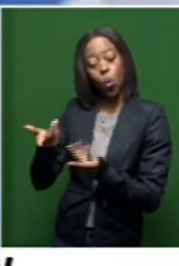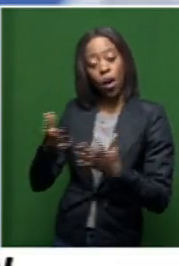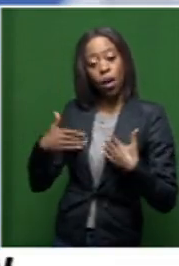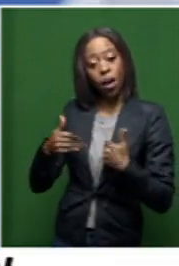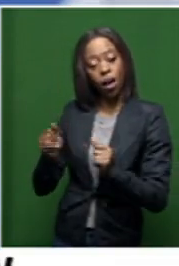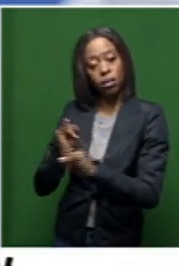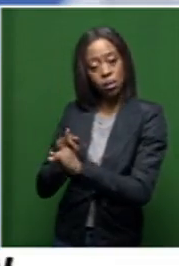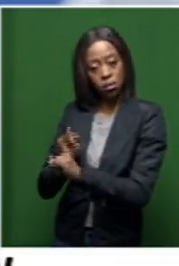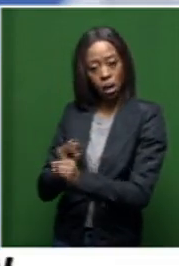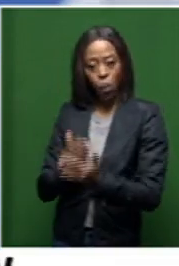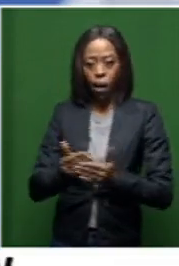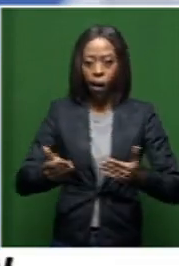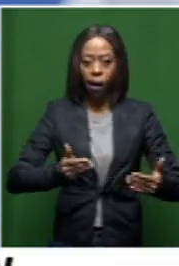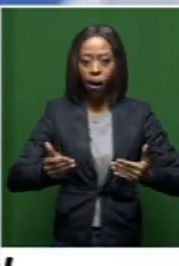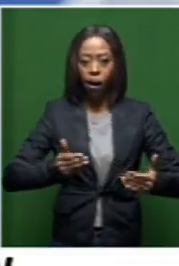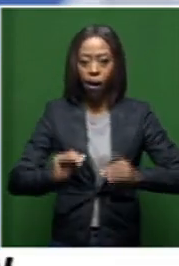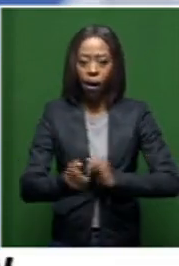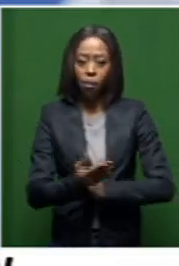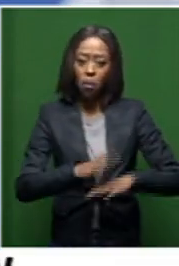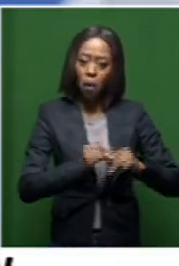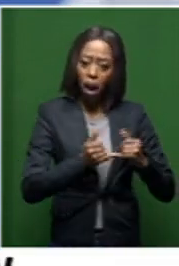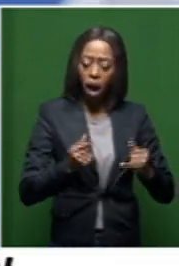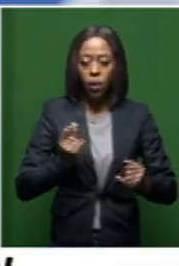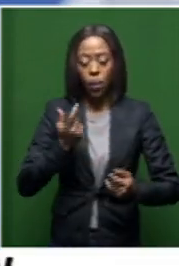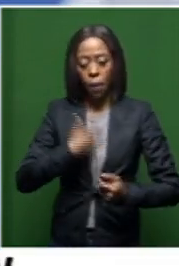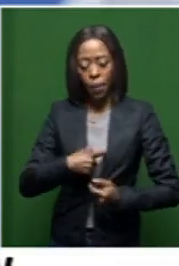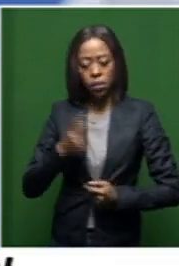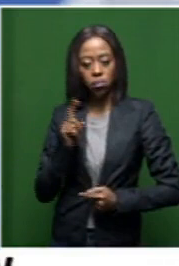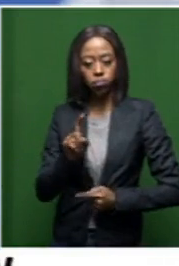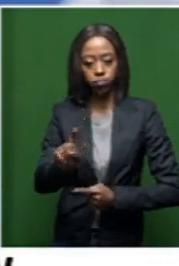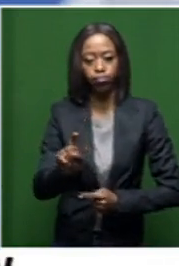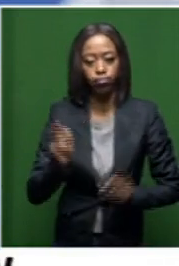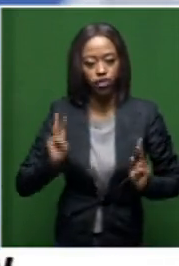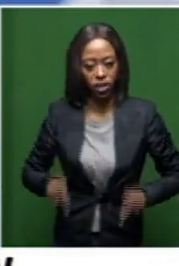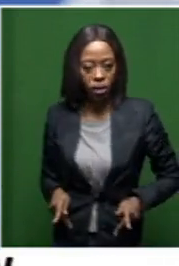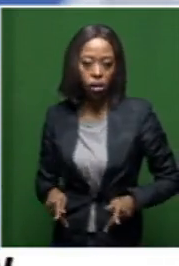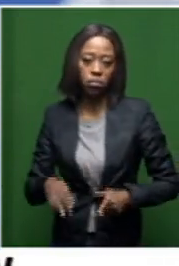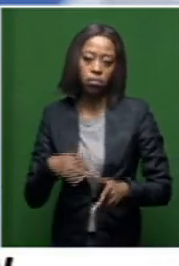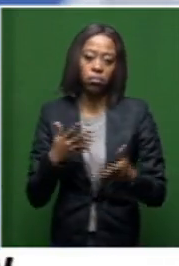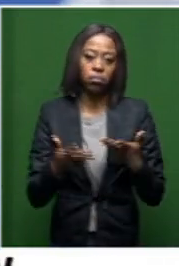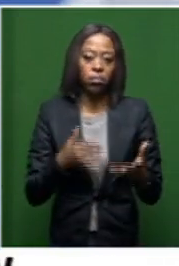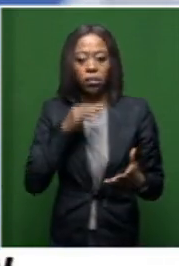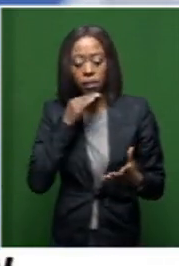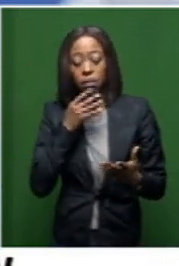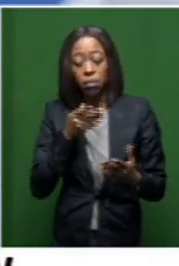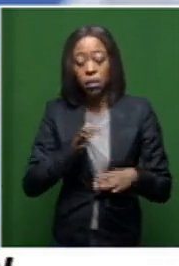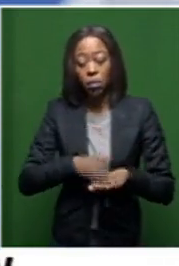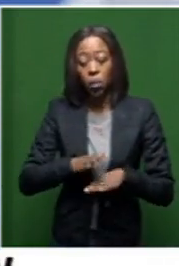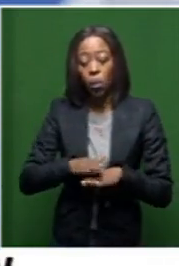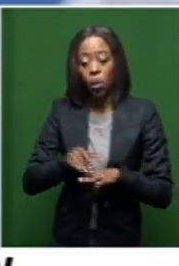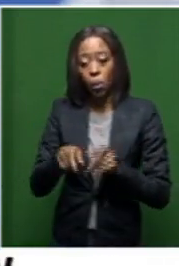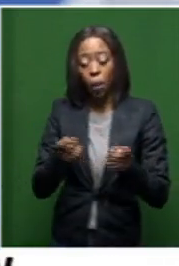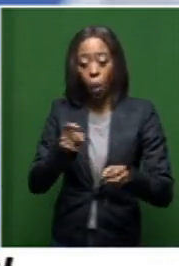we are able to facilitate applications online or offline, I think, you know, we can just look to even greater numbers